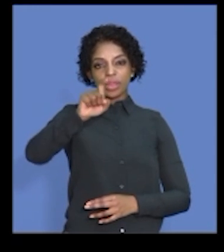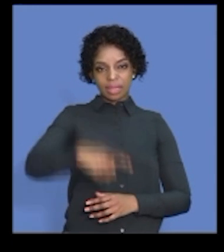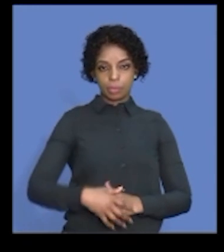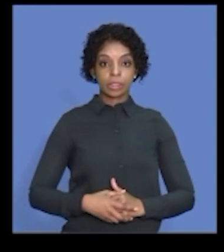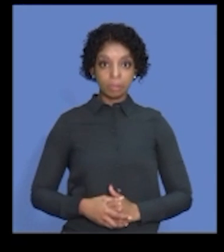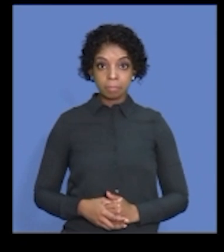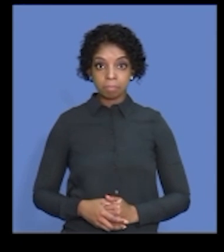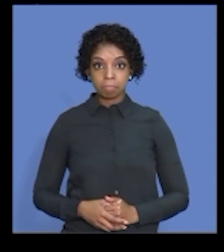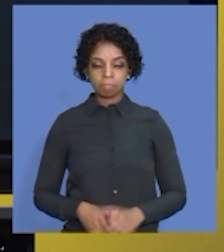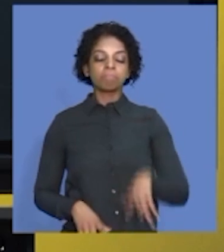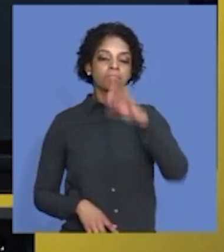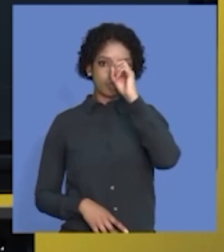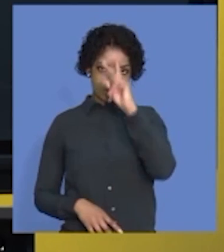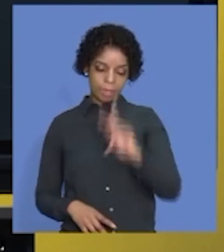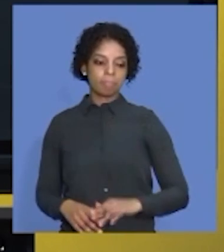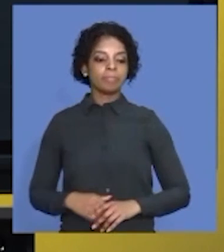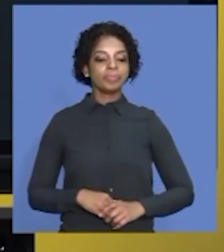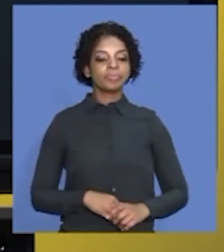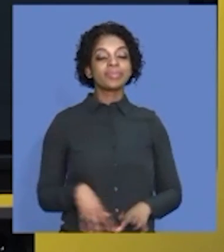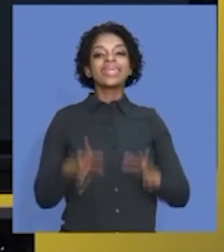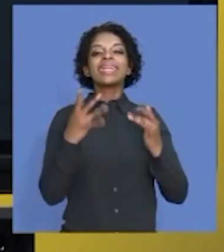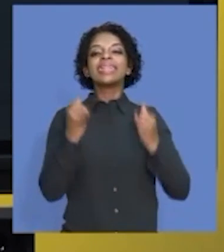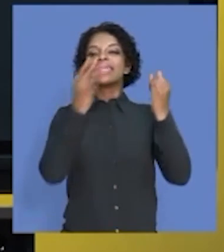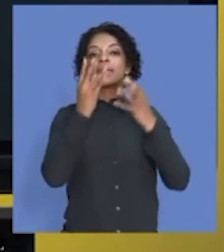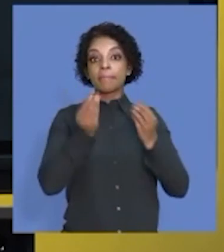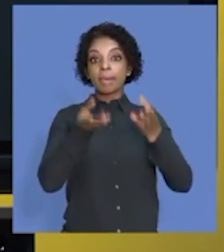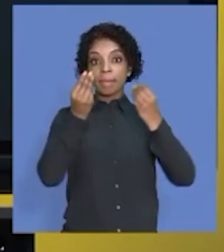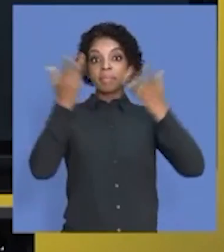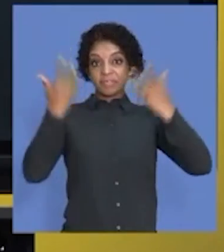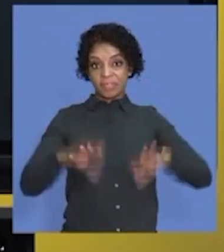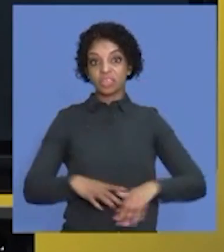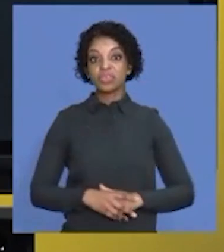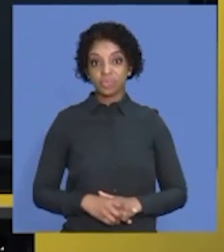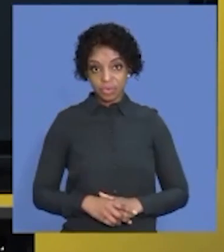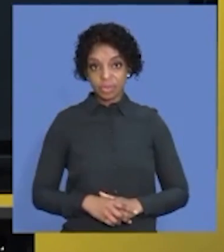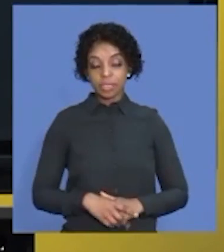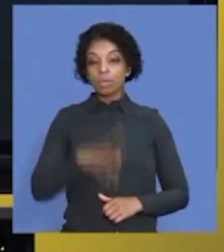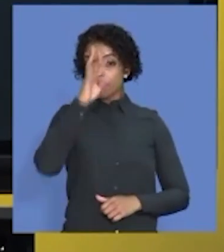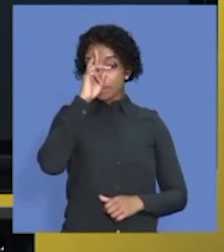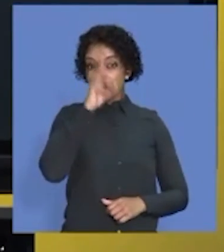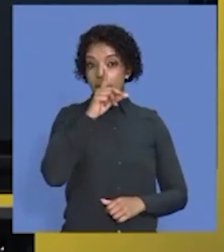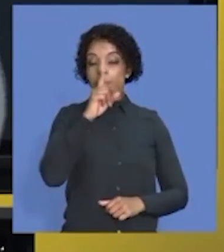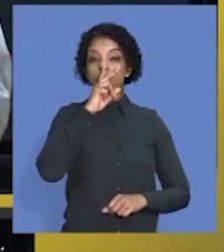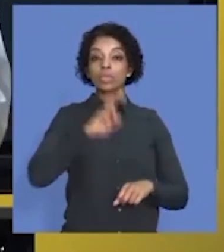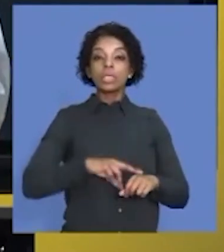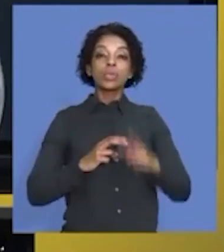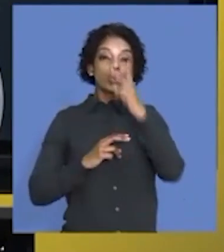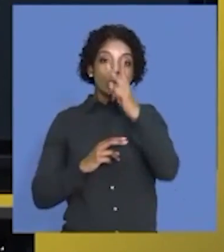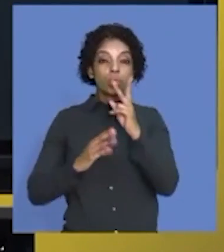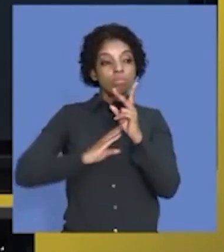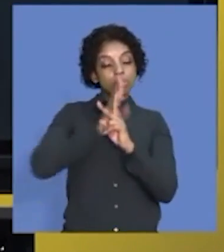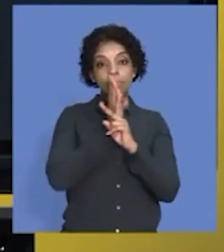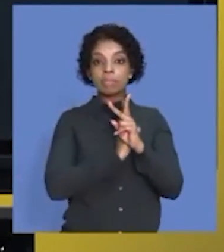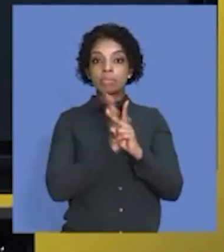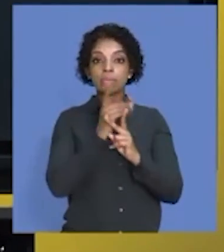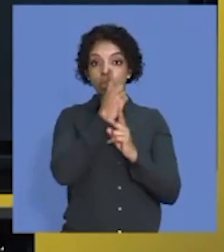494,000. Right? Okay. Now that you've got that figure, because remember, you need those two components when you are doing